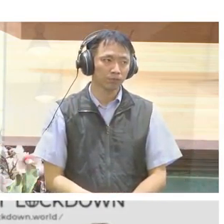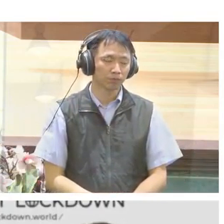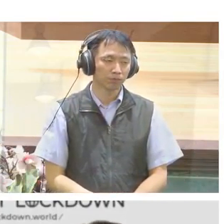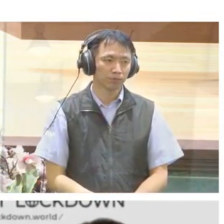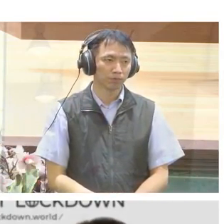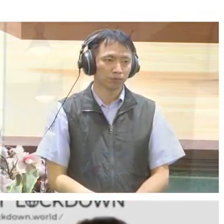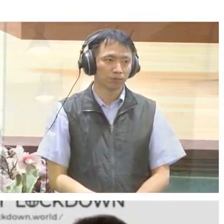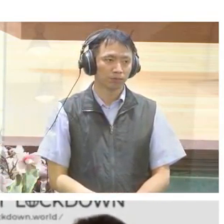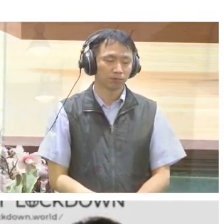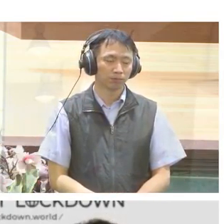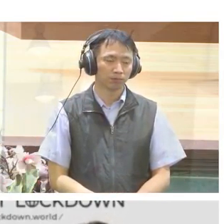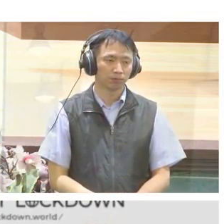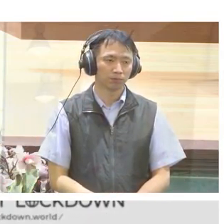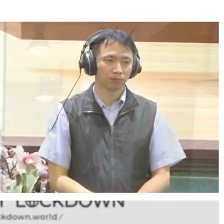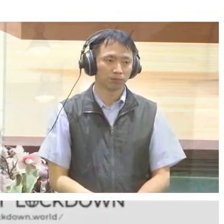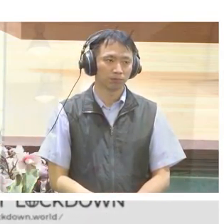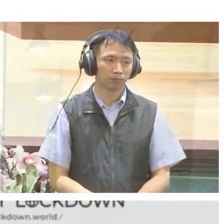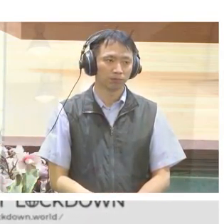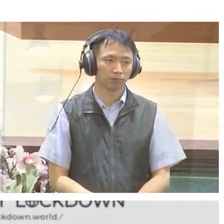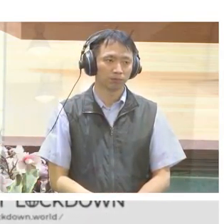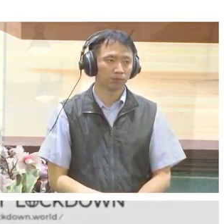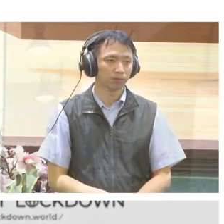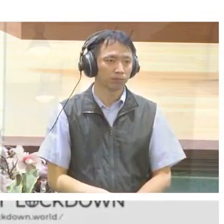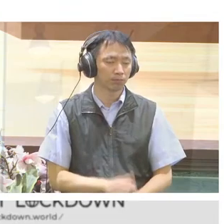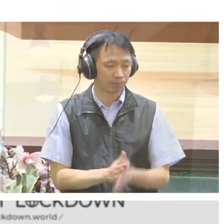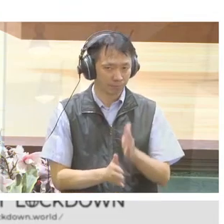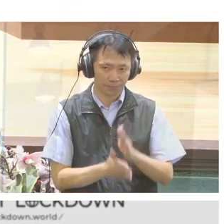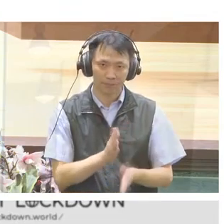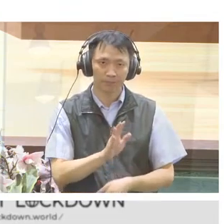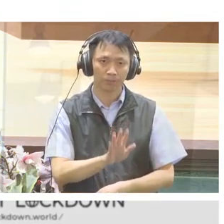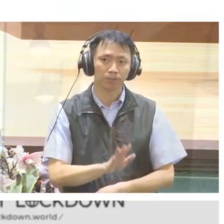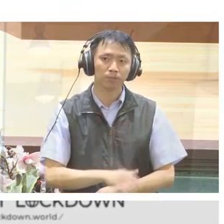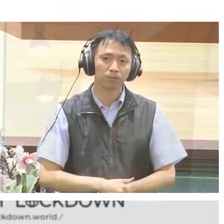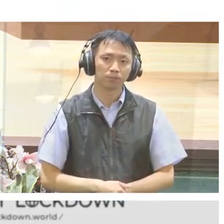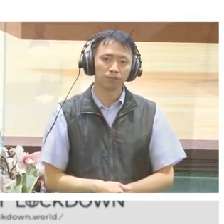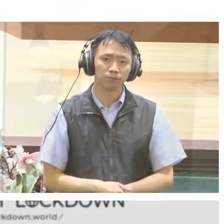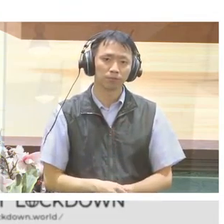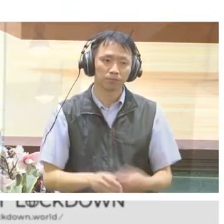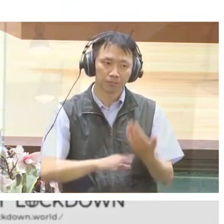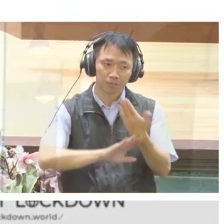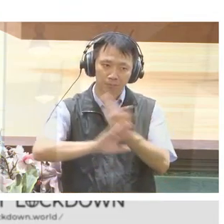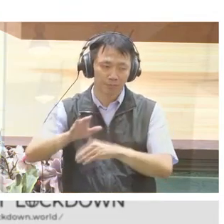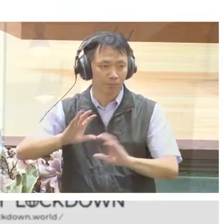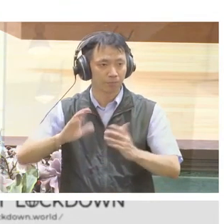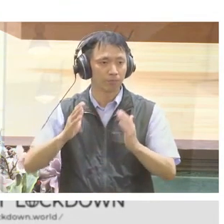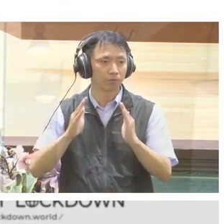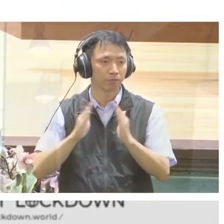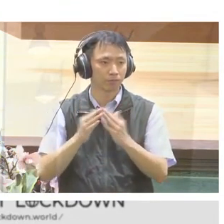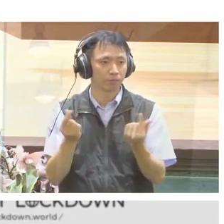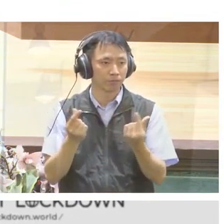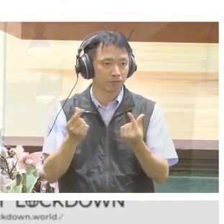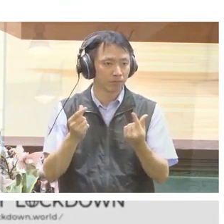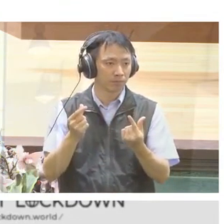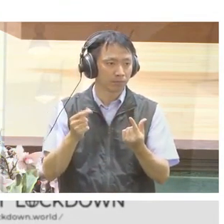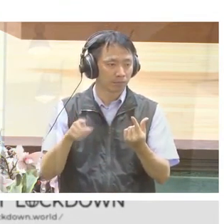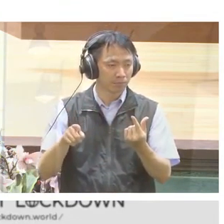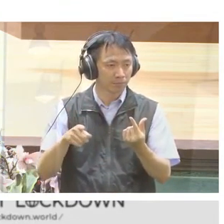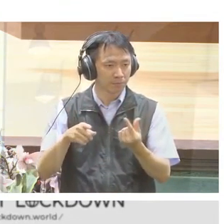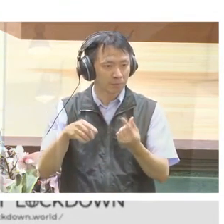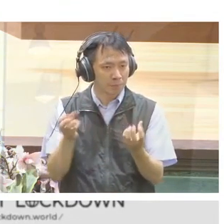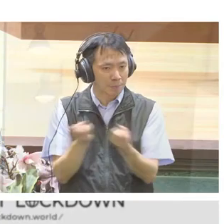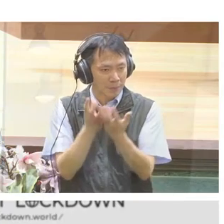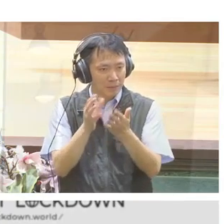of LGBTQ plus groups in Argentina, happened in Uganda as well. But just to kind of